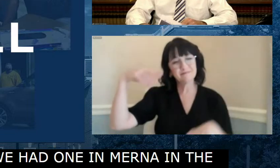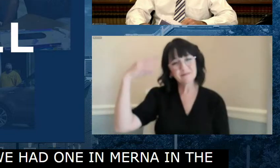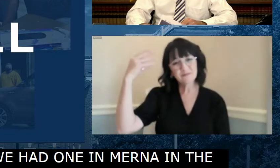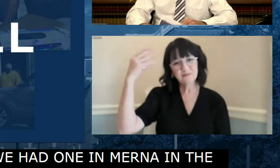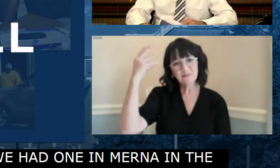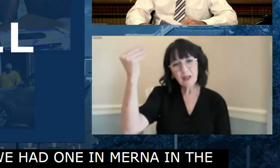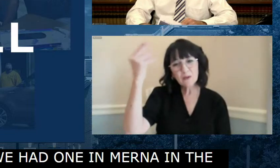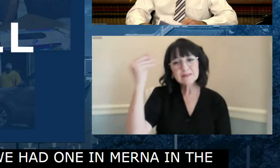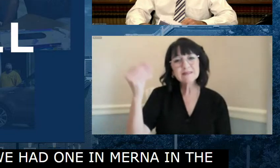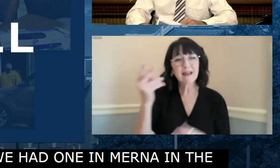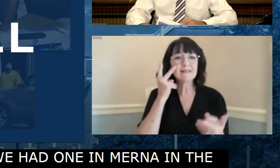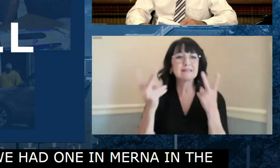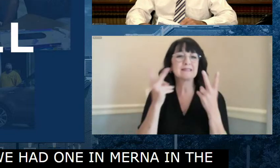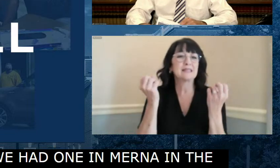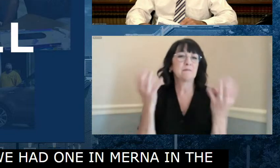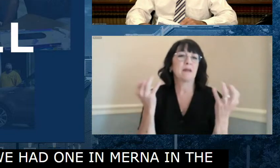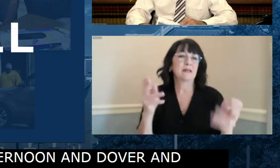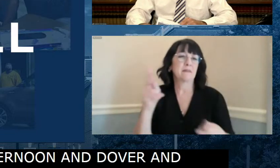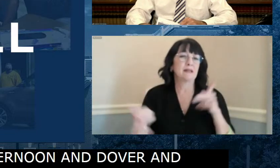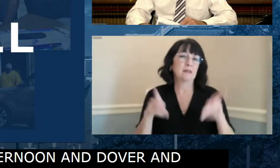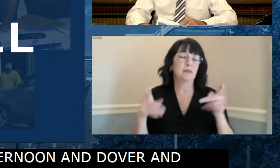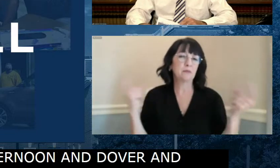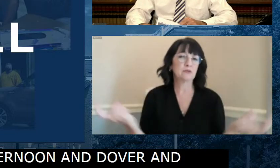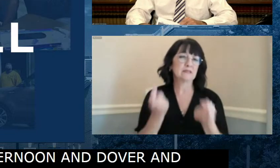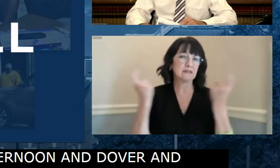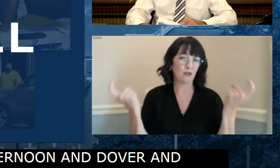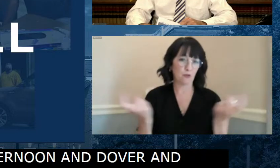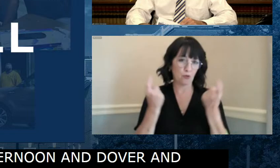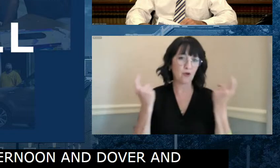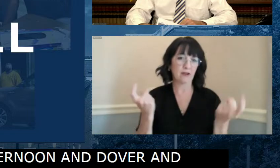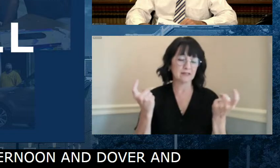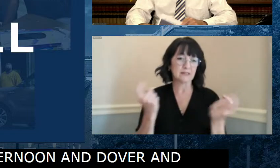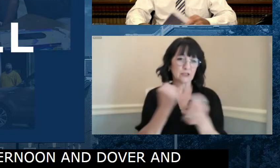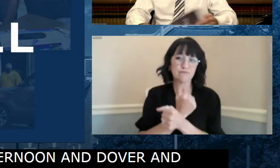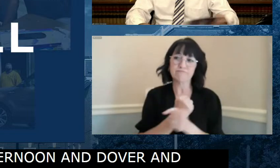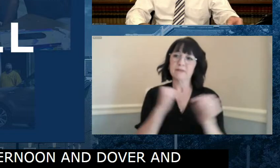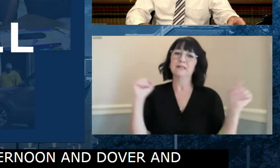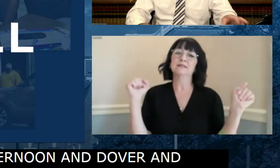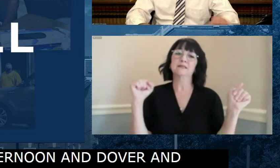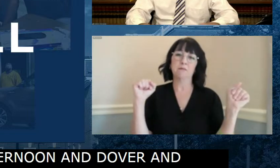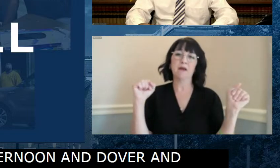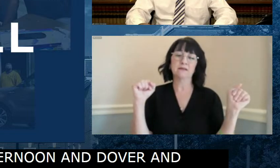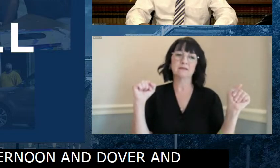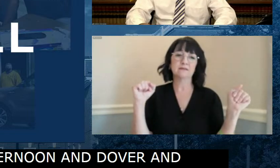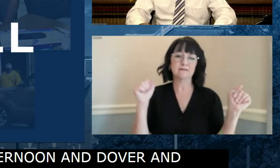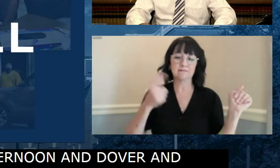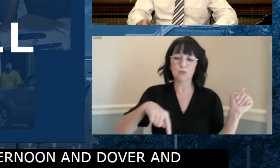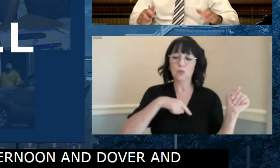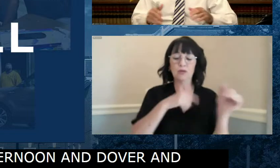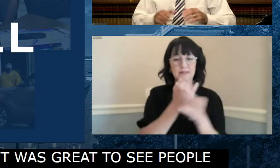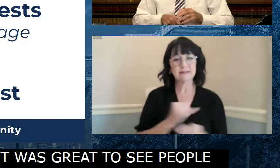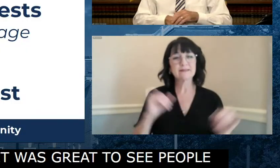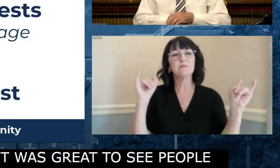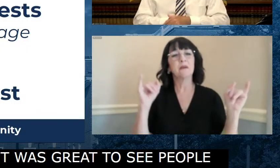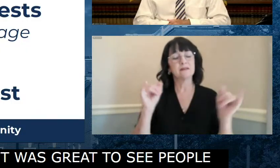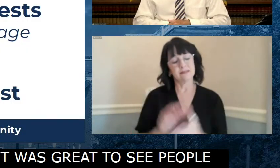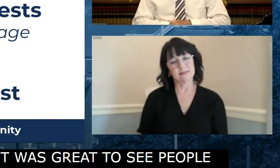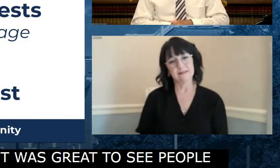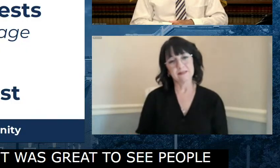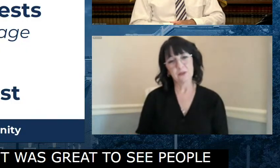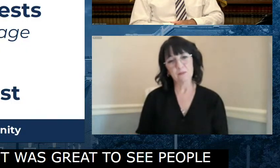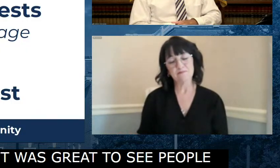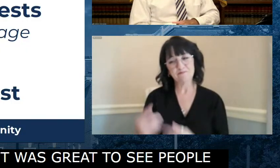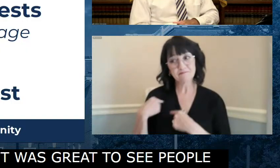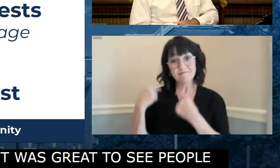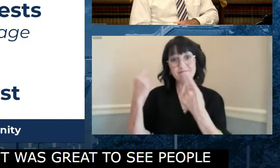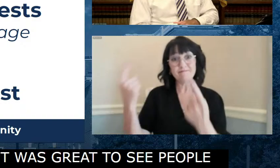to celebrate independence in a way that we haven't for some time. Let's go to the data